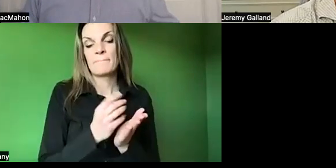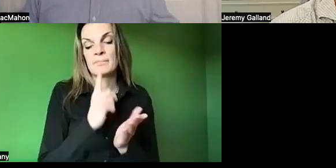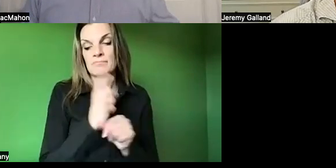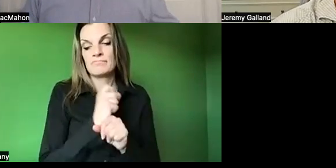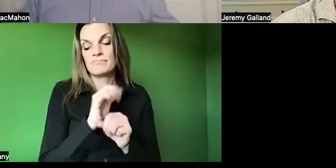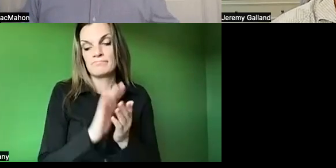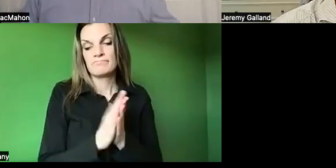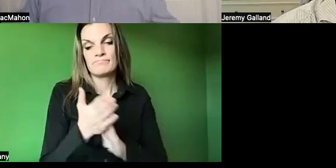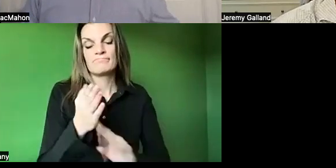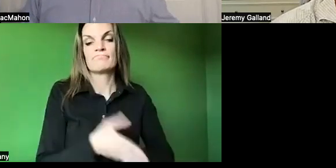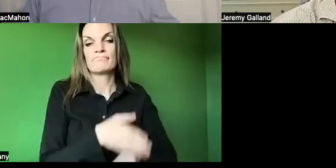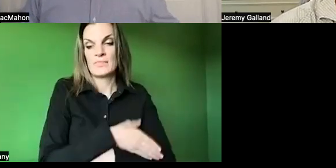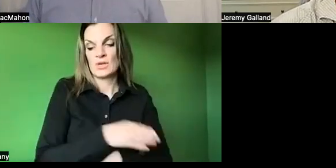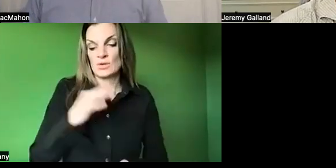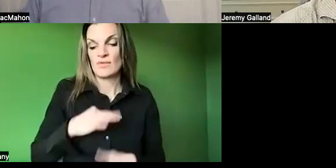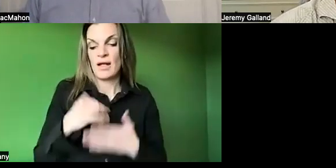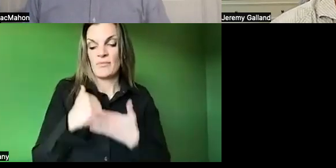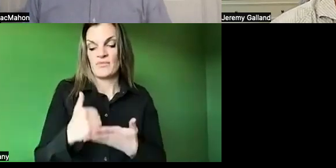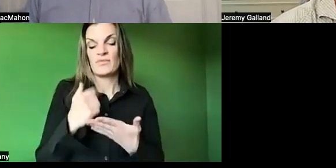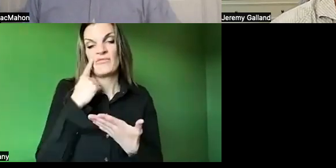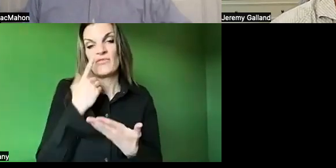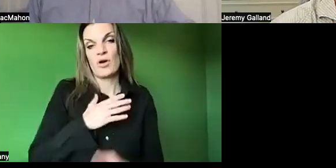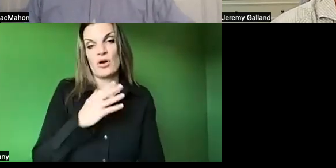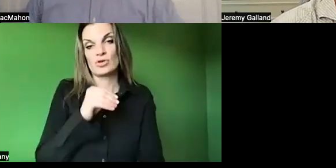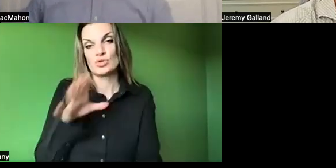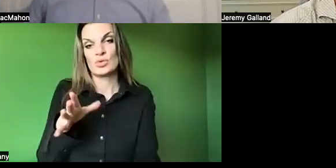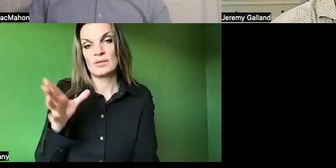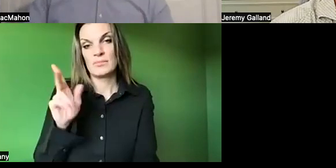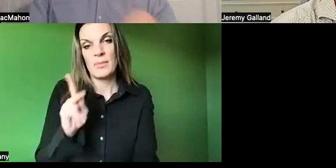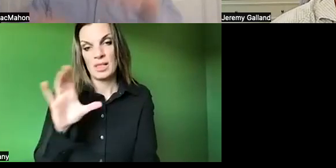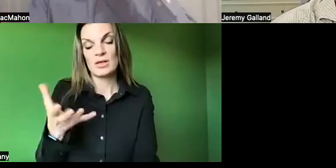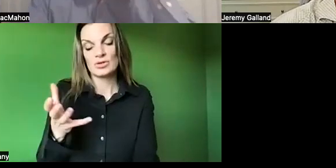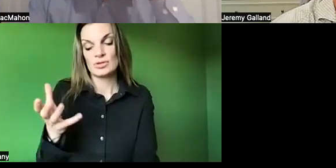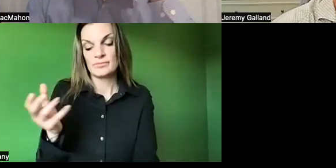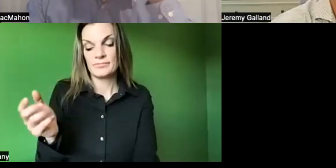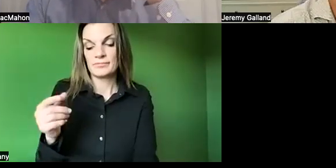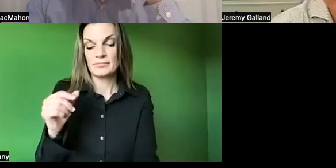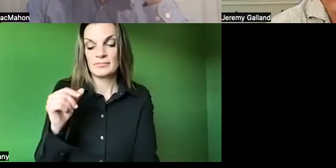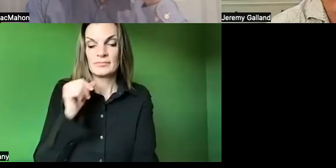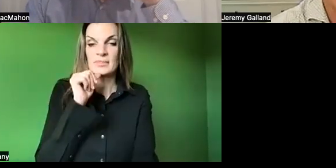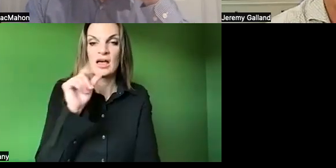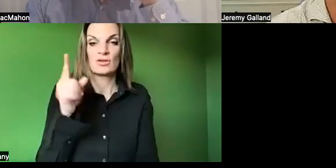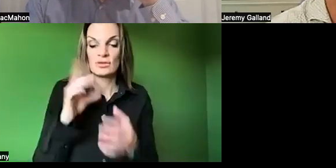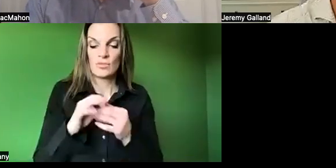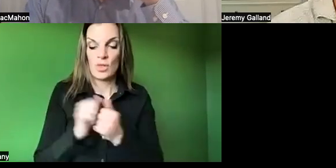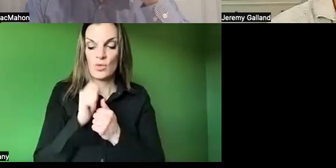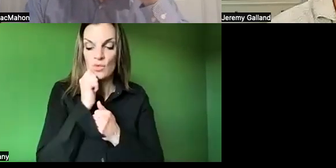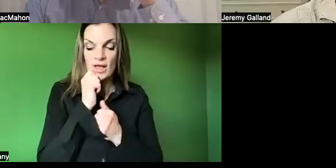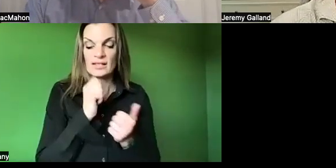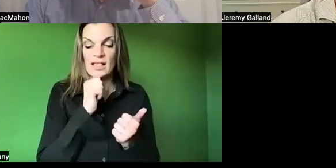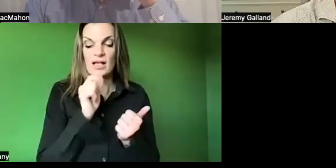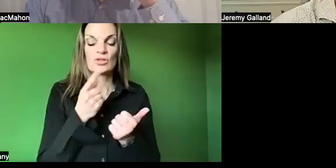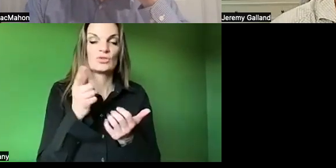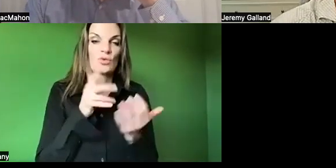and more useful and helpful to our student population. It's not just on racial, it's not just on